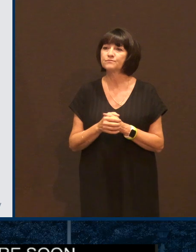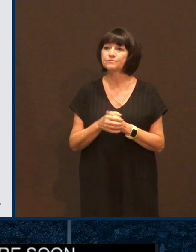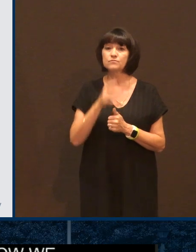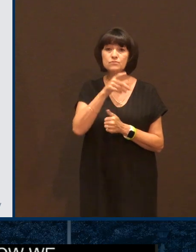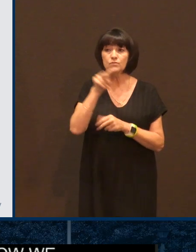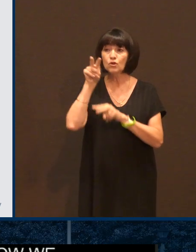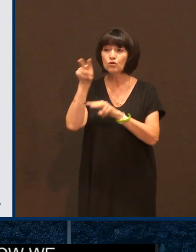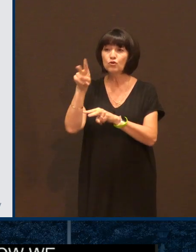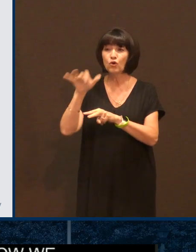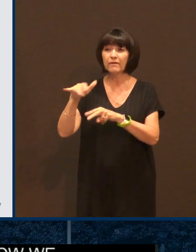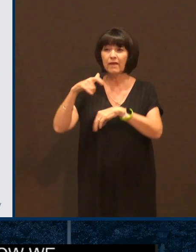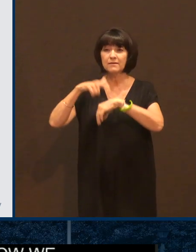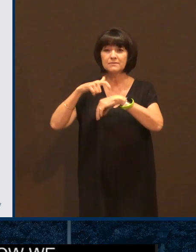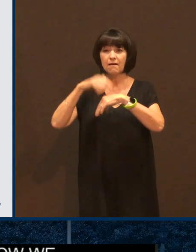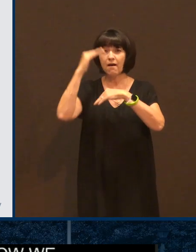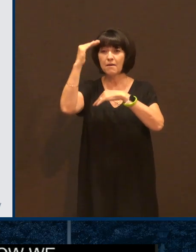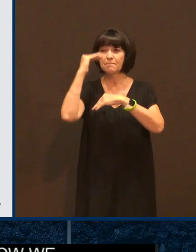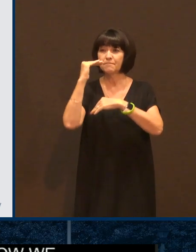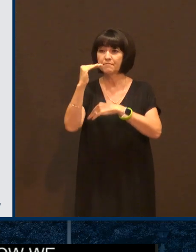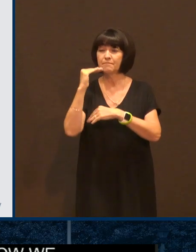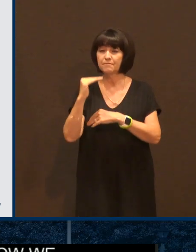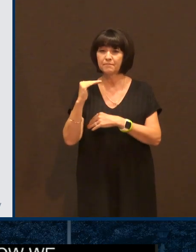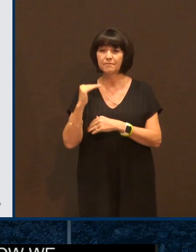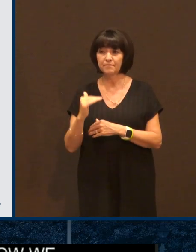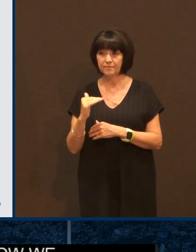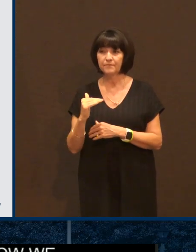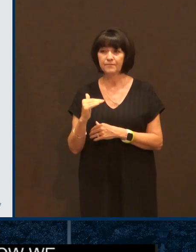in June at 7%